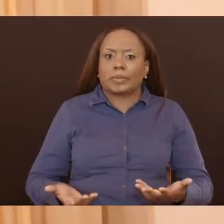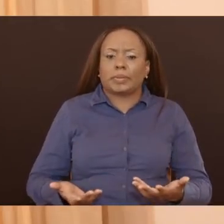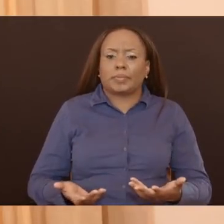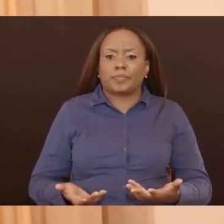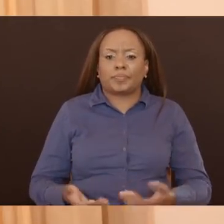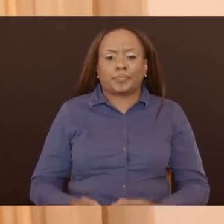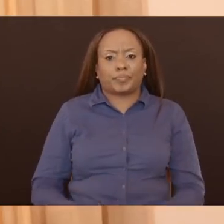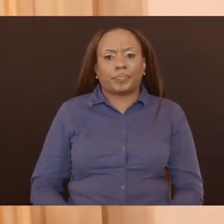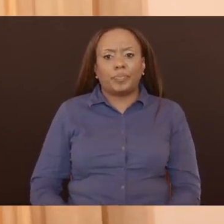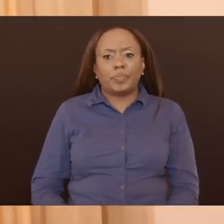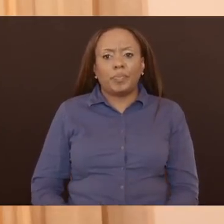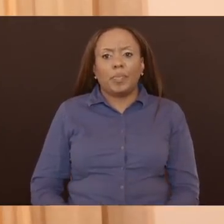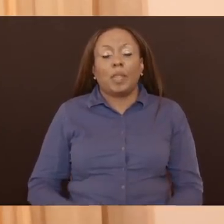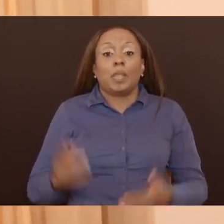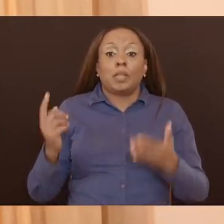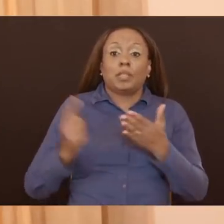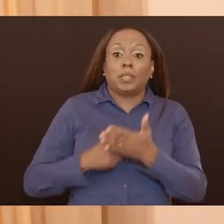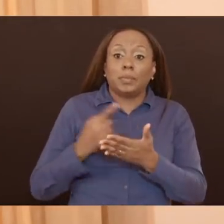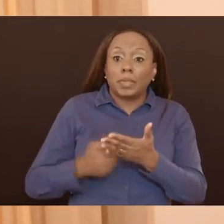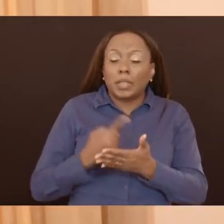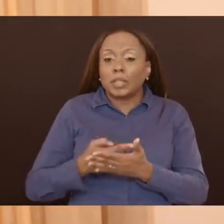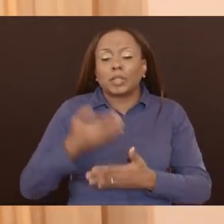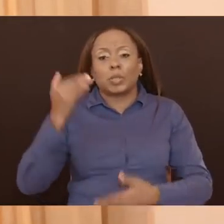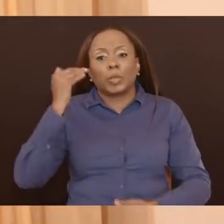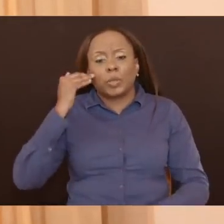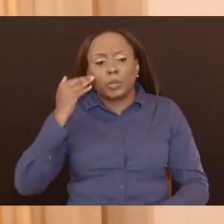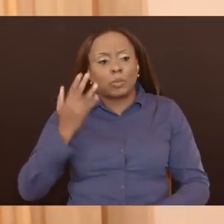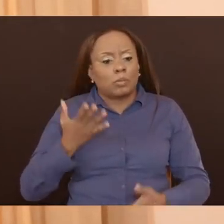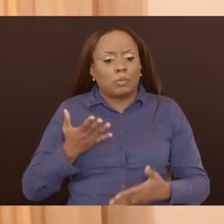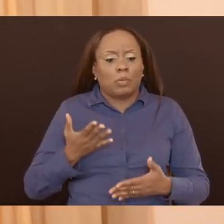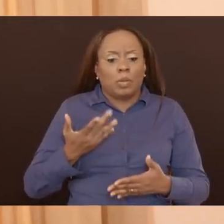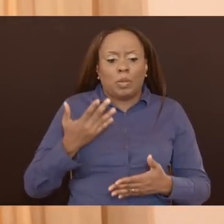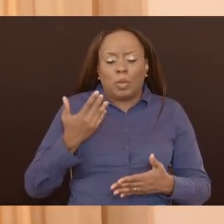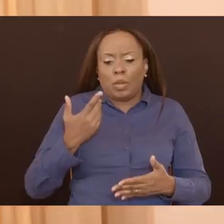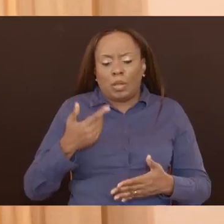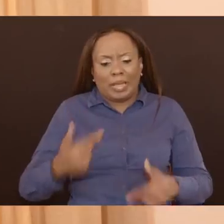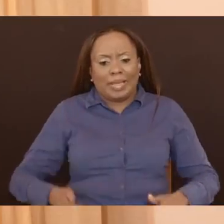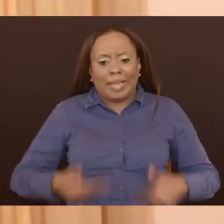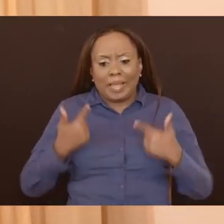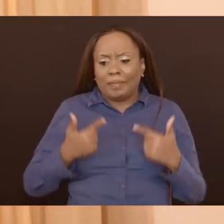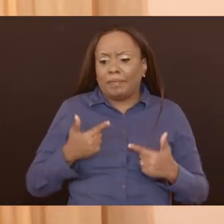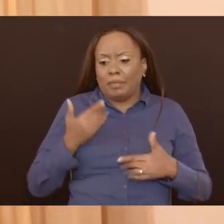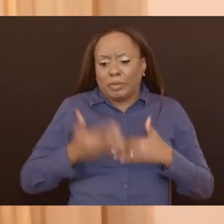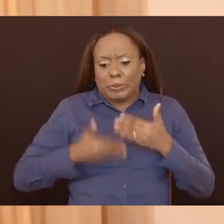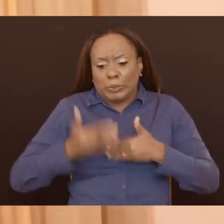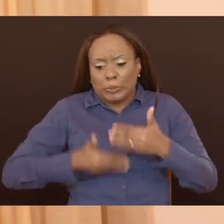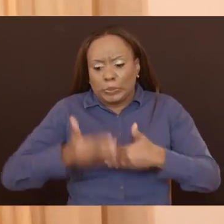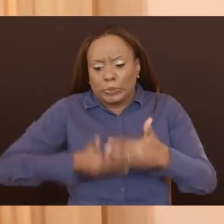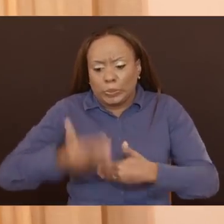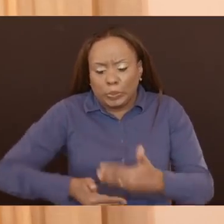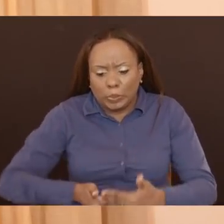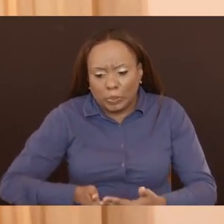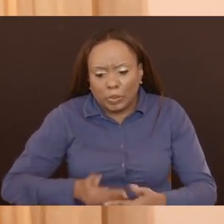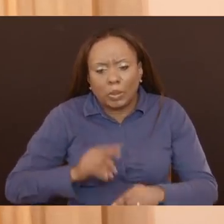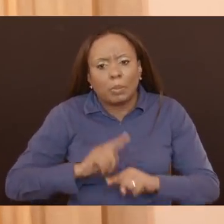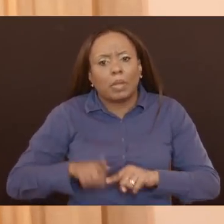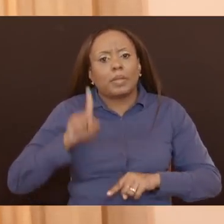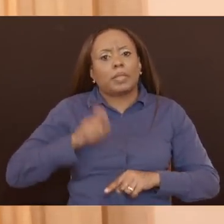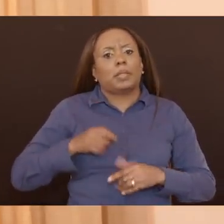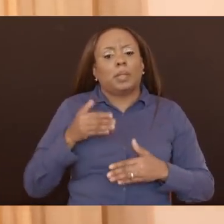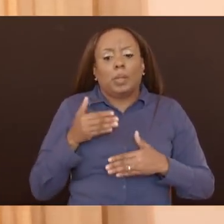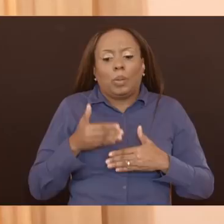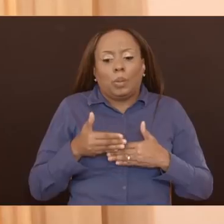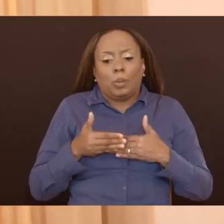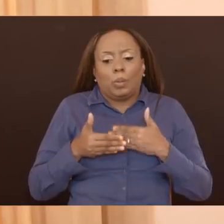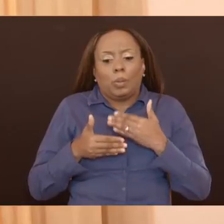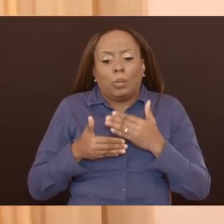that sometimes, as I said, in a marathon, you may have to slow down, even if you don't lock down. And we need to slow down in